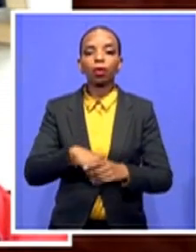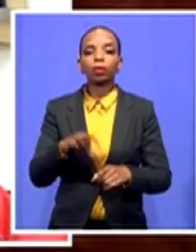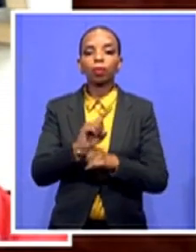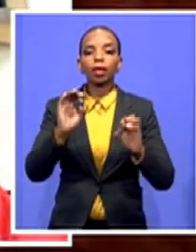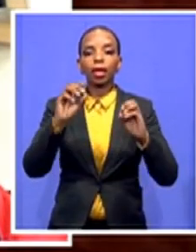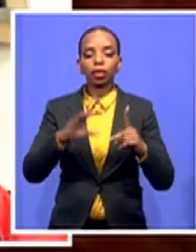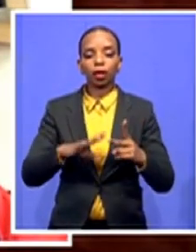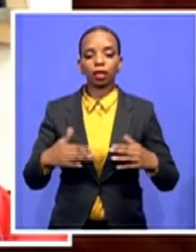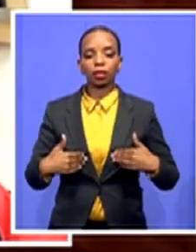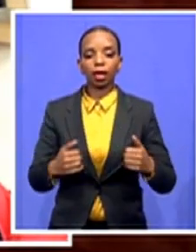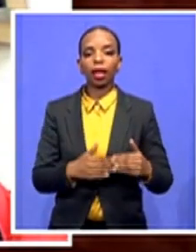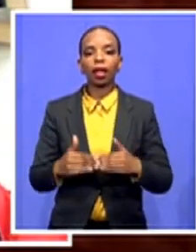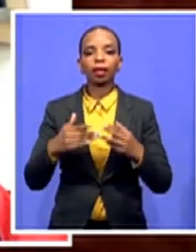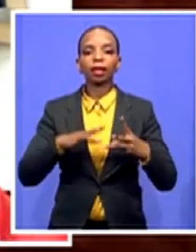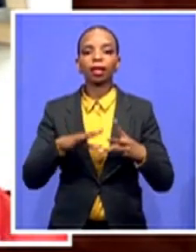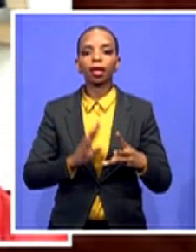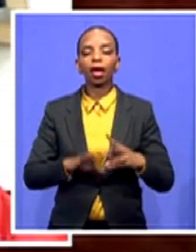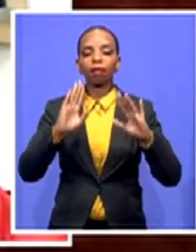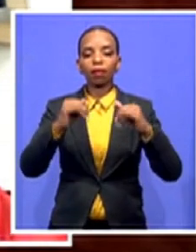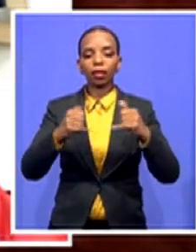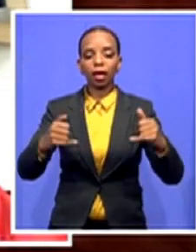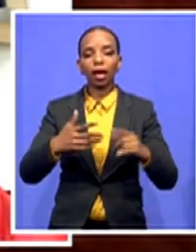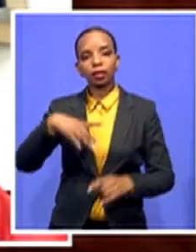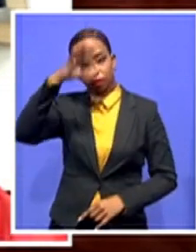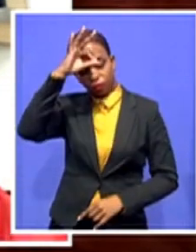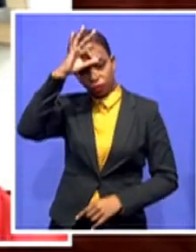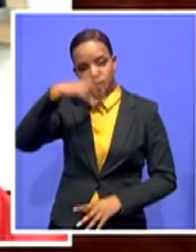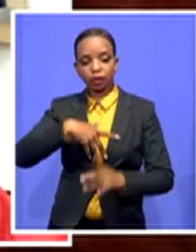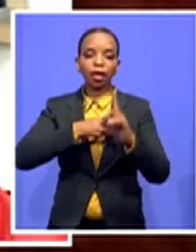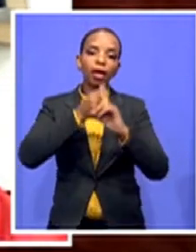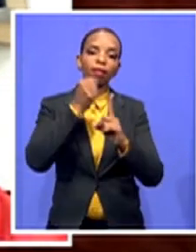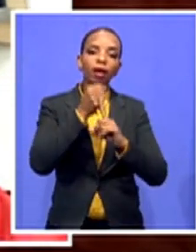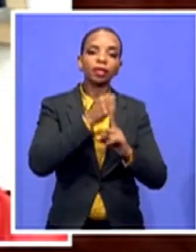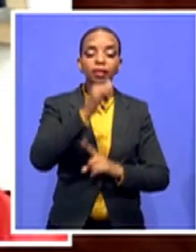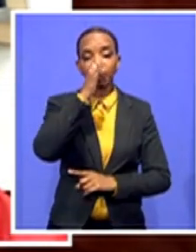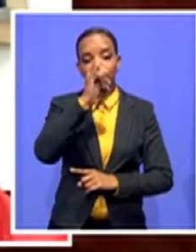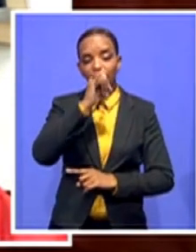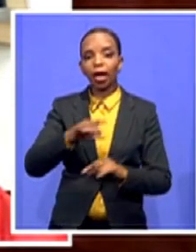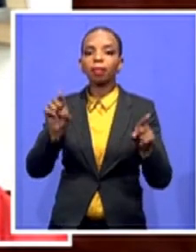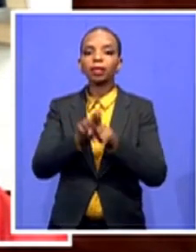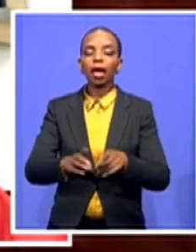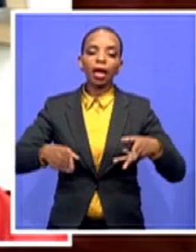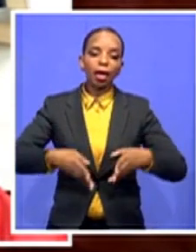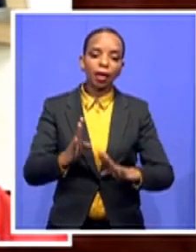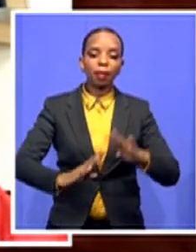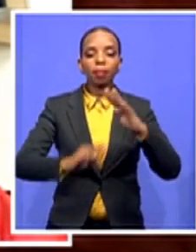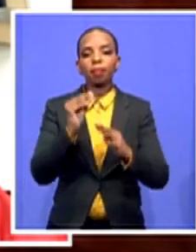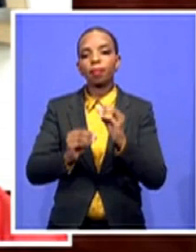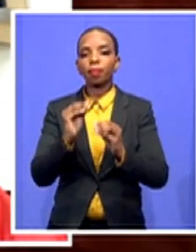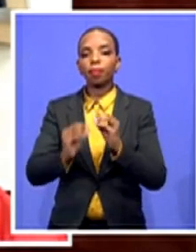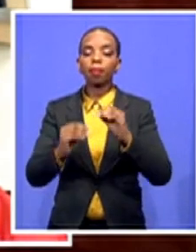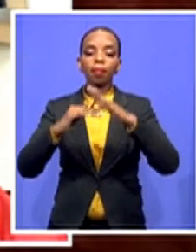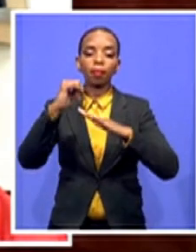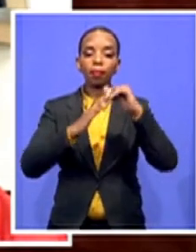fighting crime, and basic infrastructure in the townships and the rural areas. All of those are going